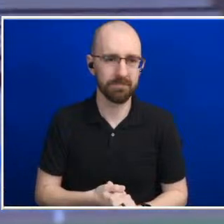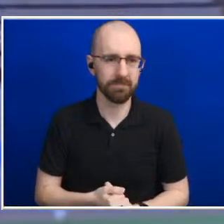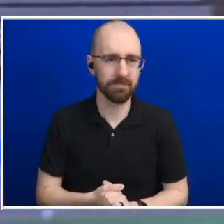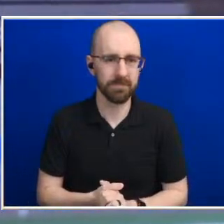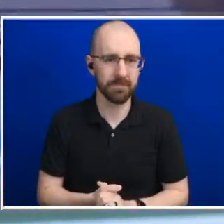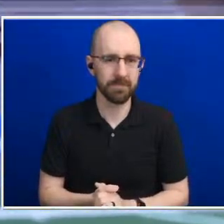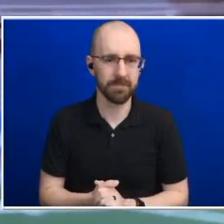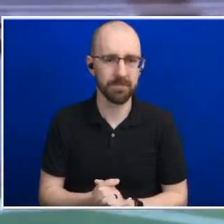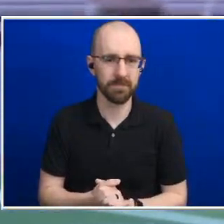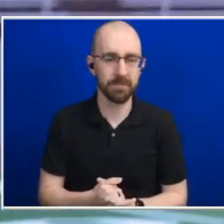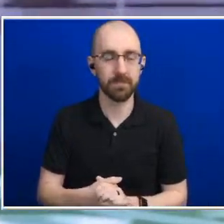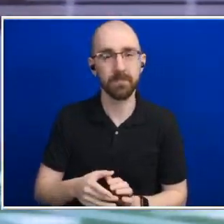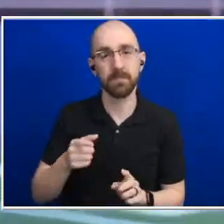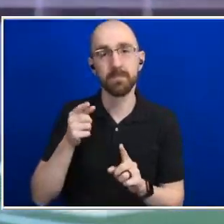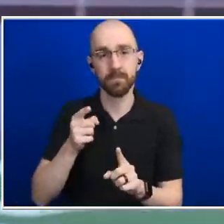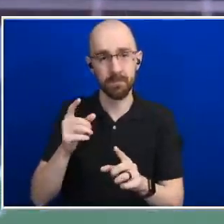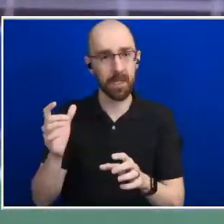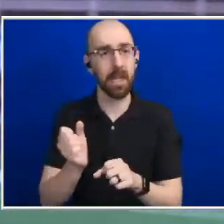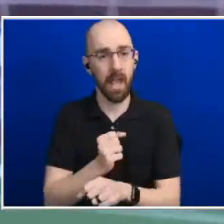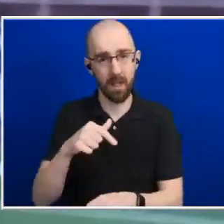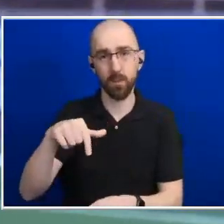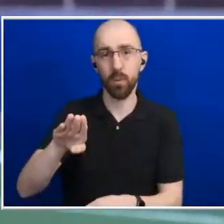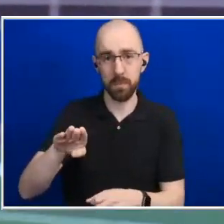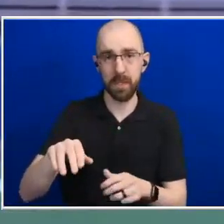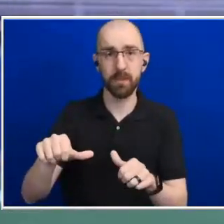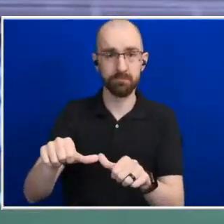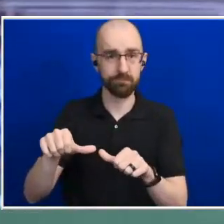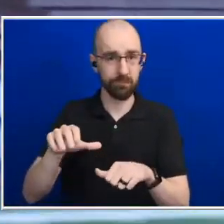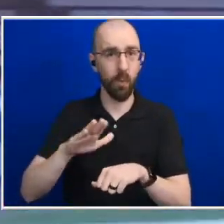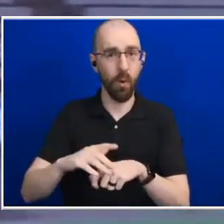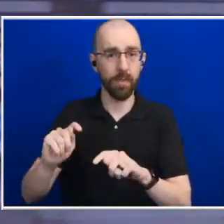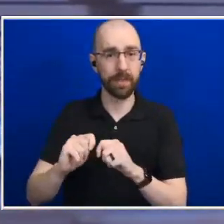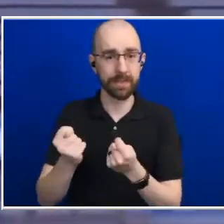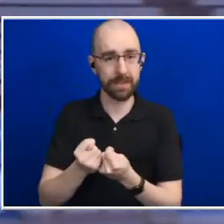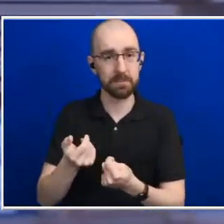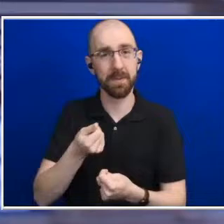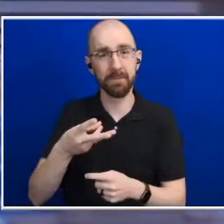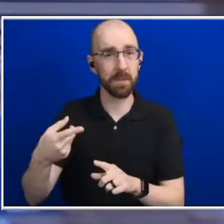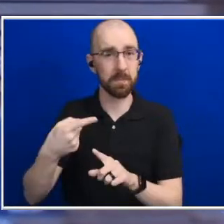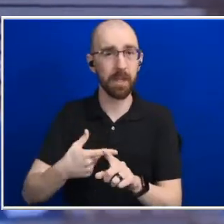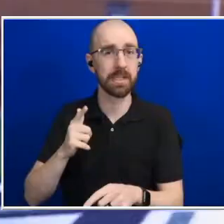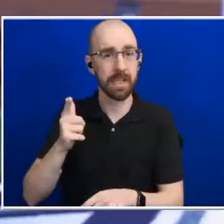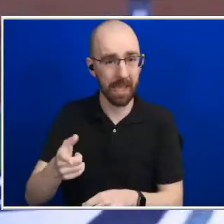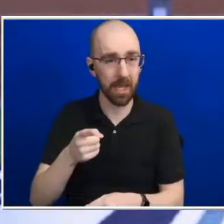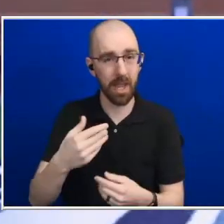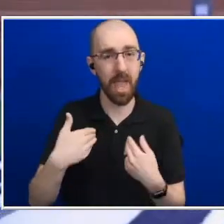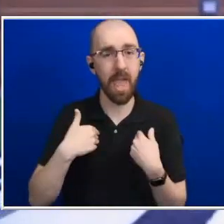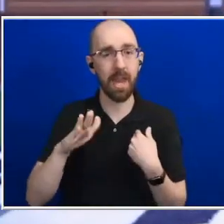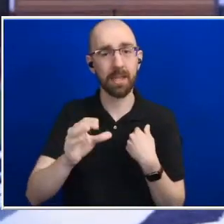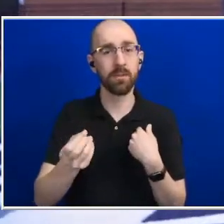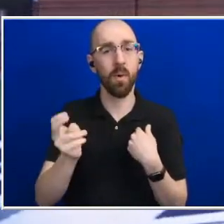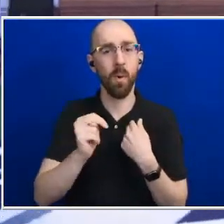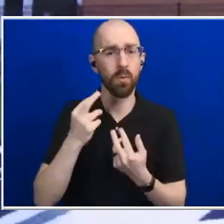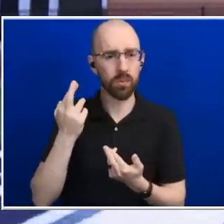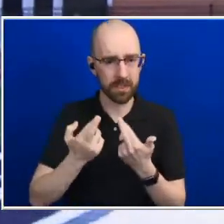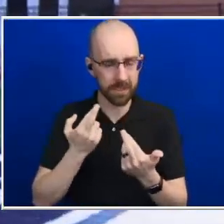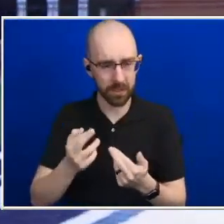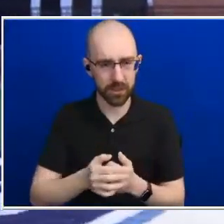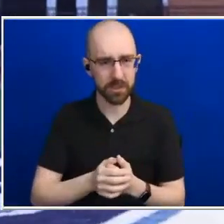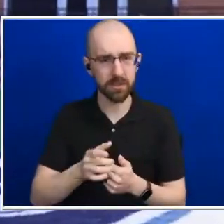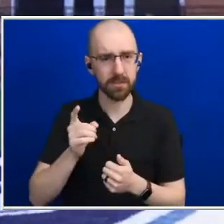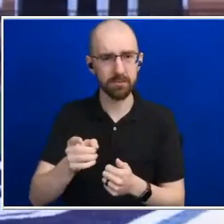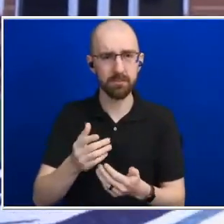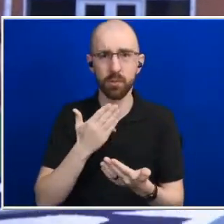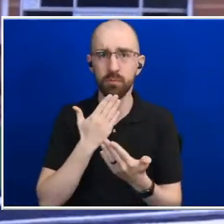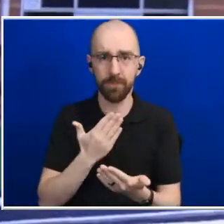Hayden landed that QB spot on the team, and a few months later, Hayden had his own revelation. He's grateful, not just for